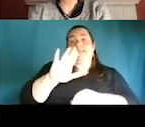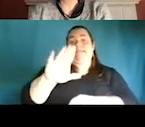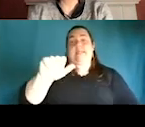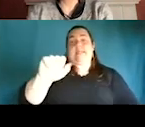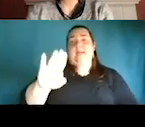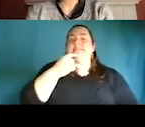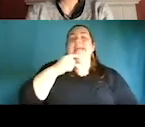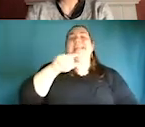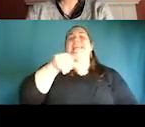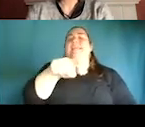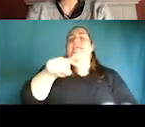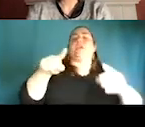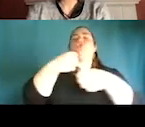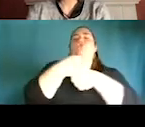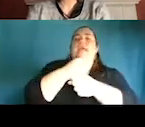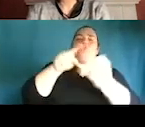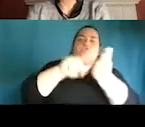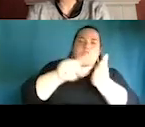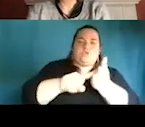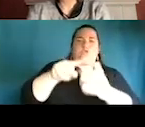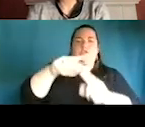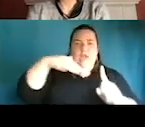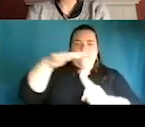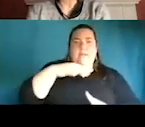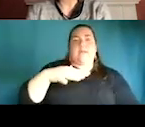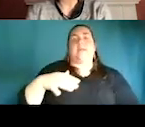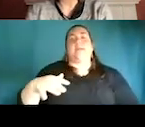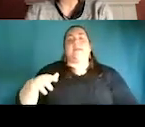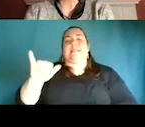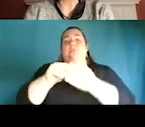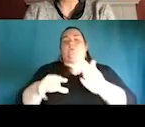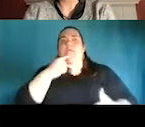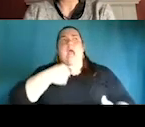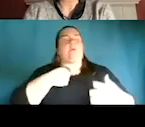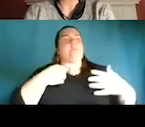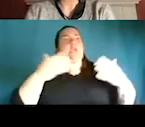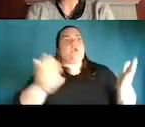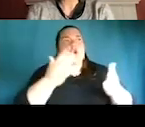research environment where I was encouraged to come up with and validate my own ideas.